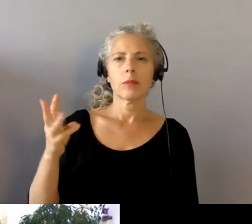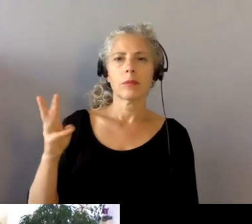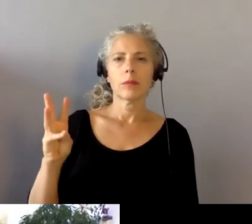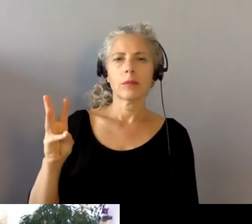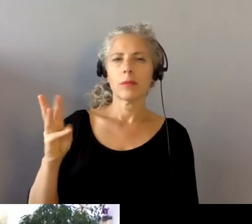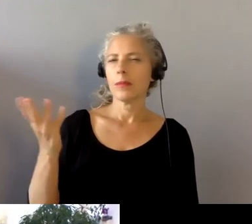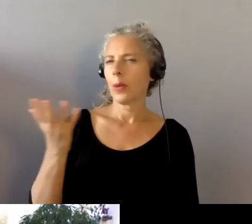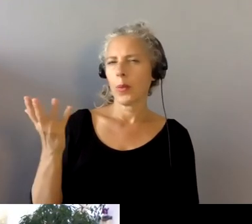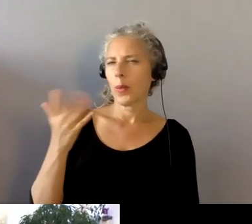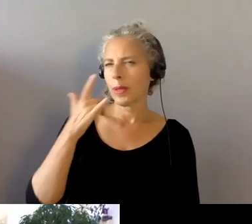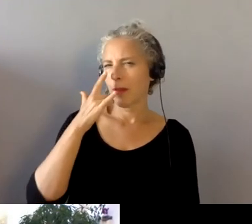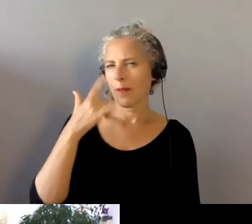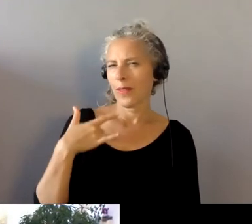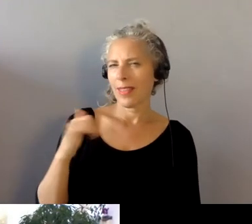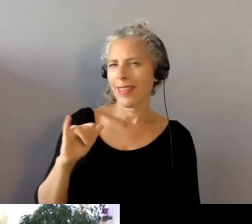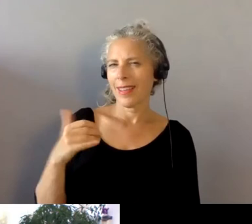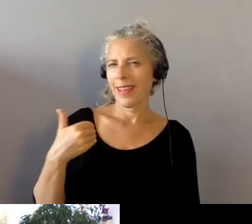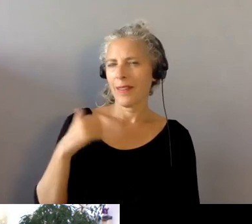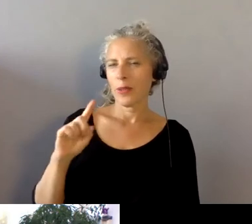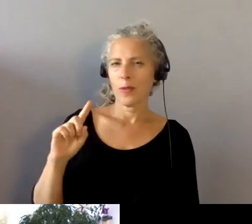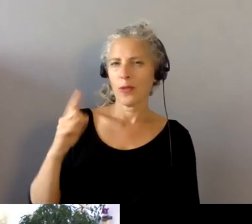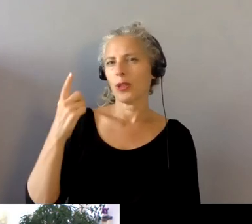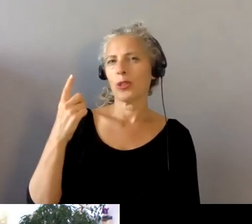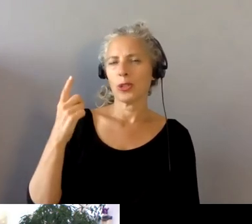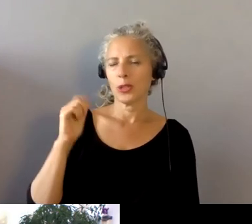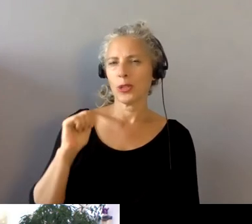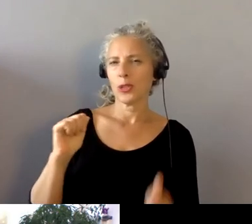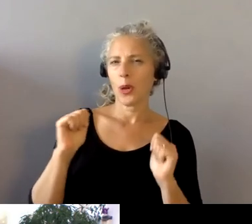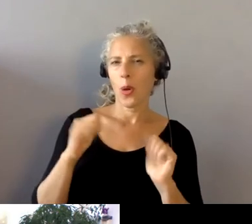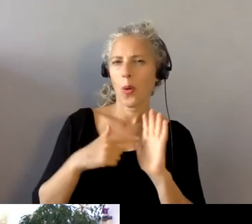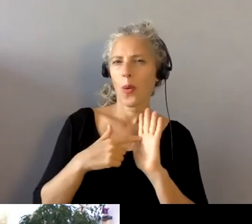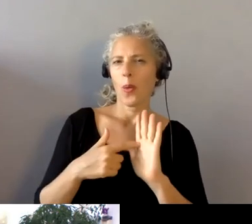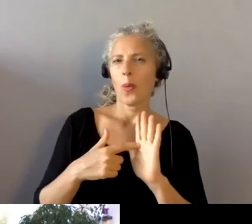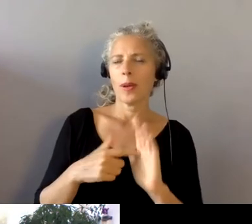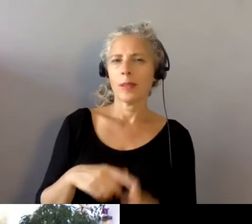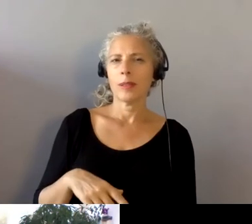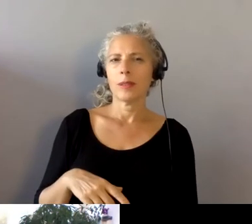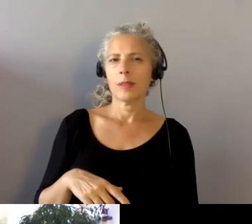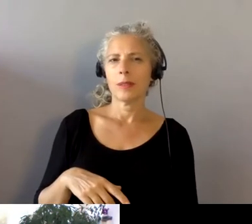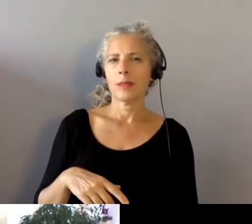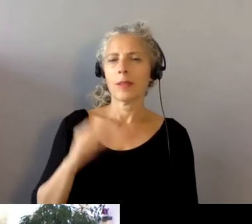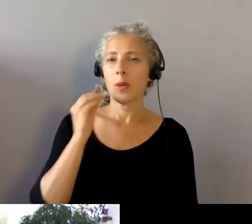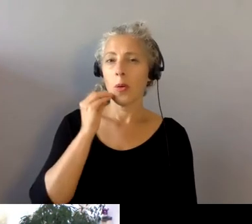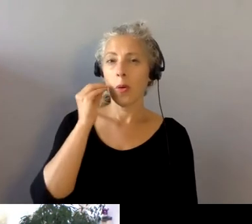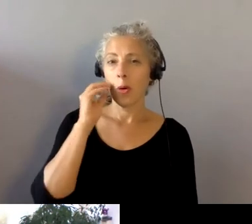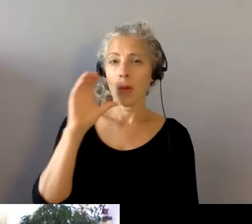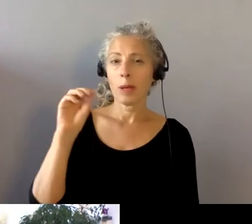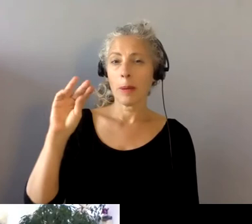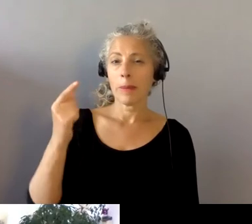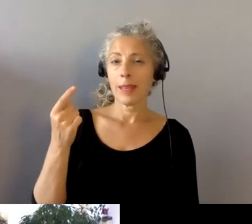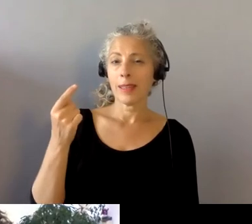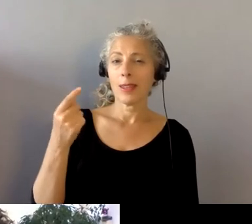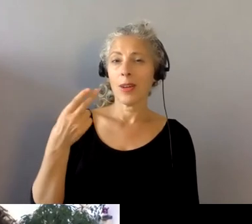was that like for you to have your first show and return? It was called your homecoming show, and I looked it